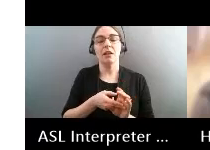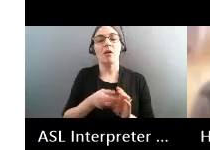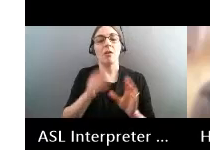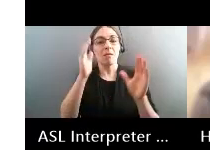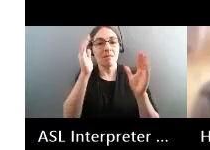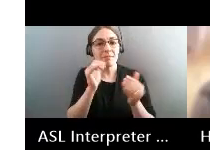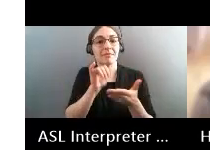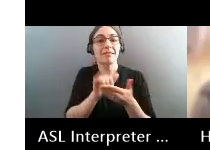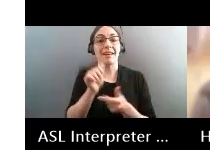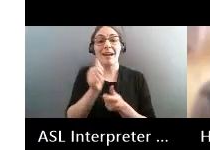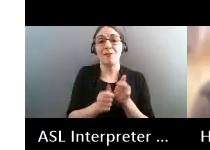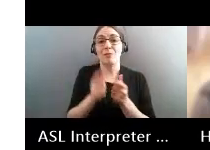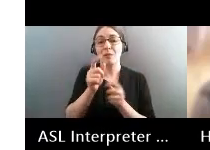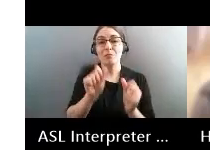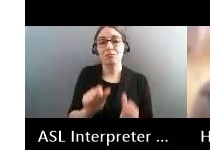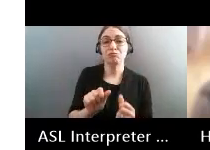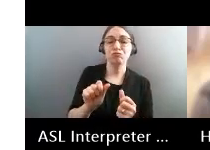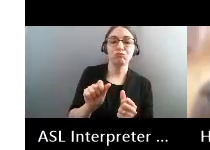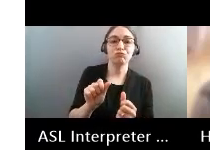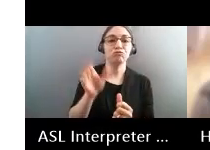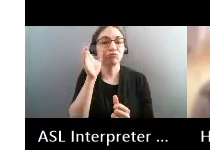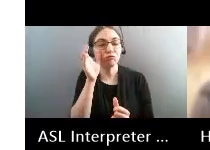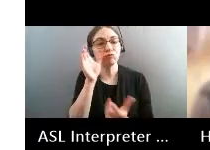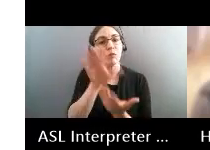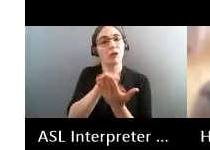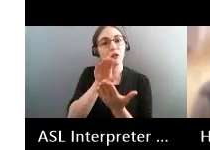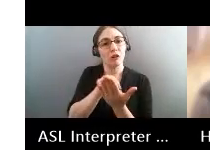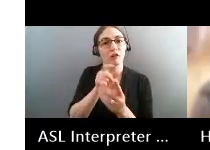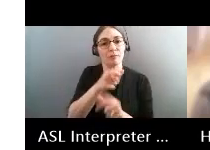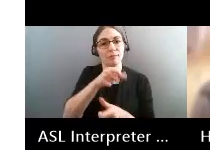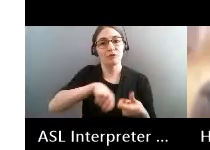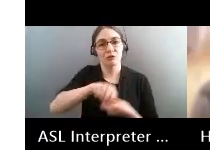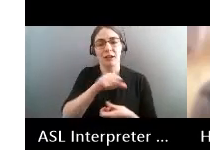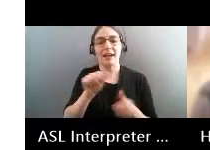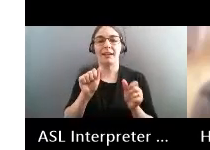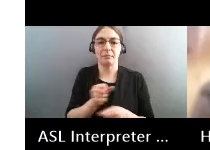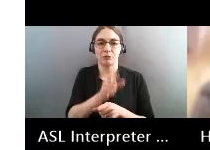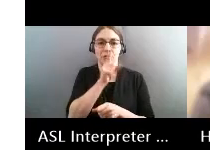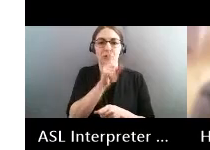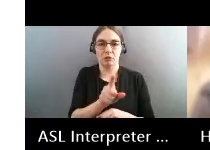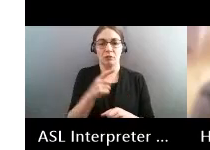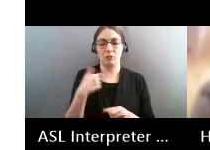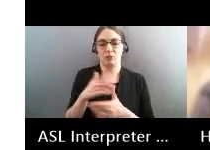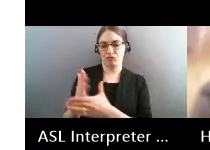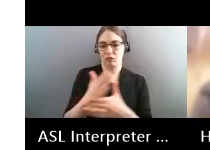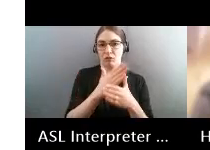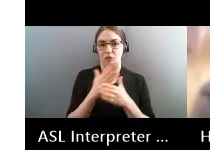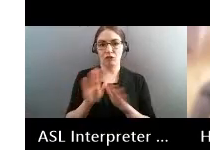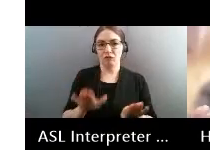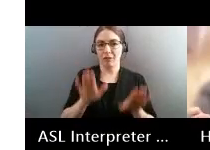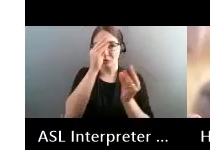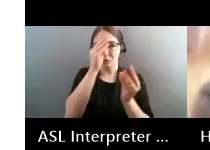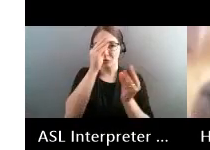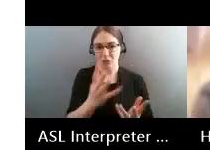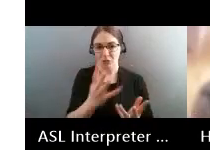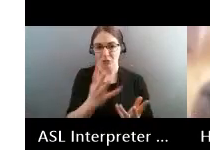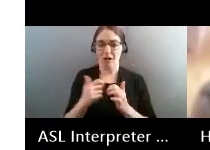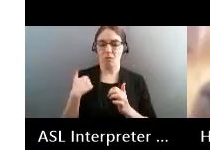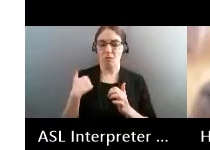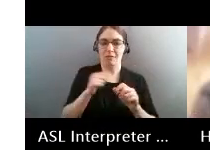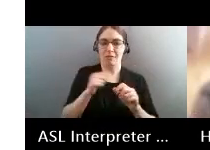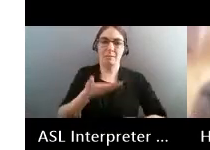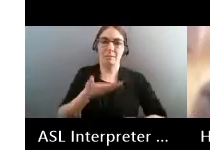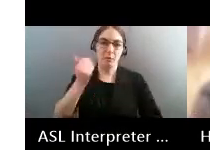can learn from each other and share great information about how we can better provide services